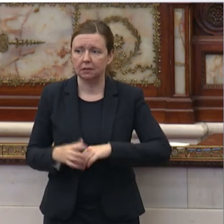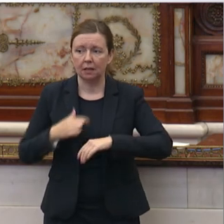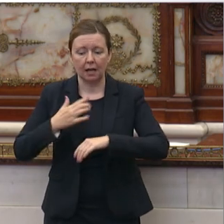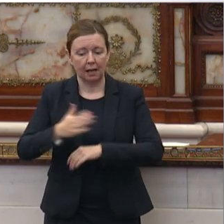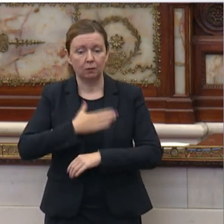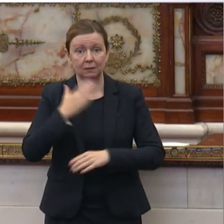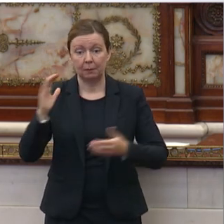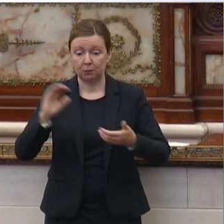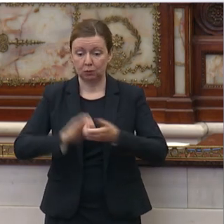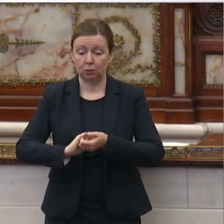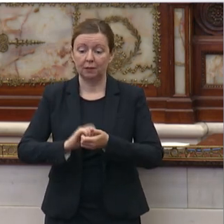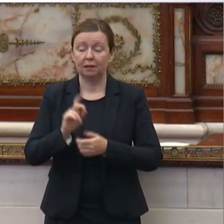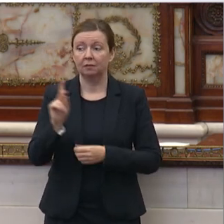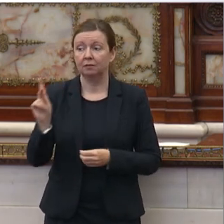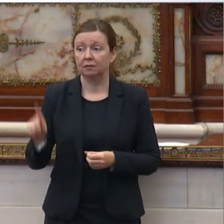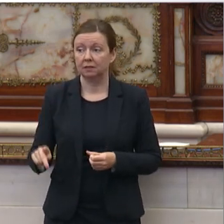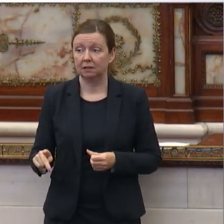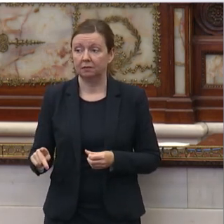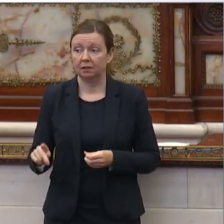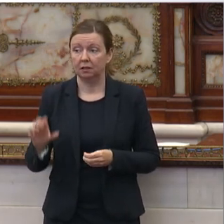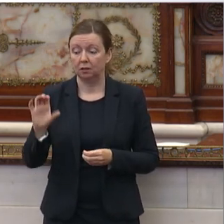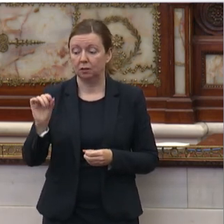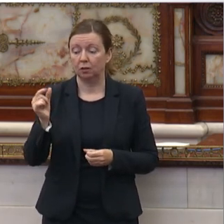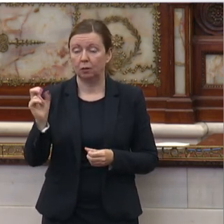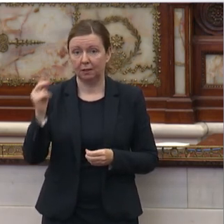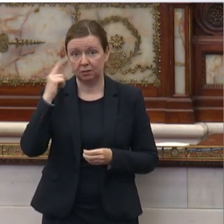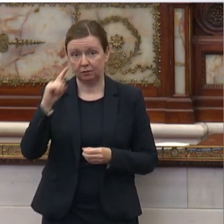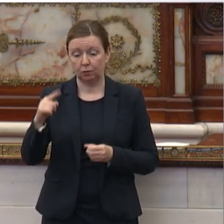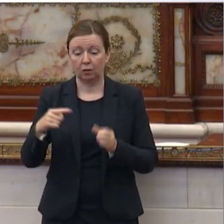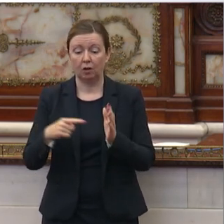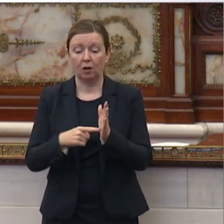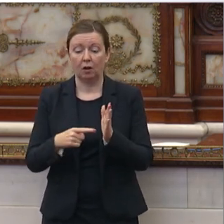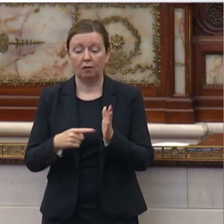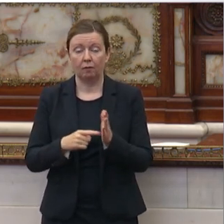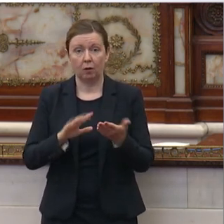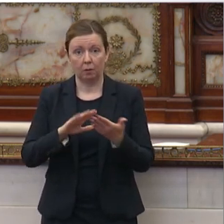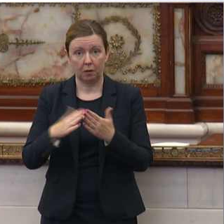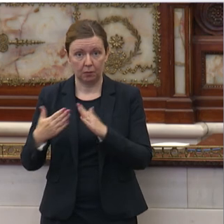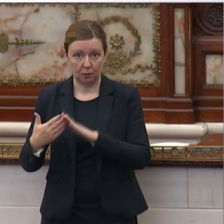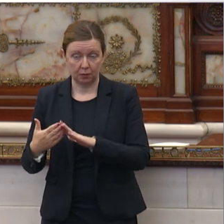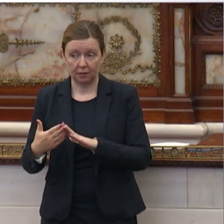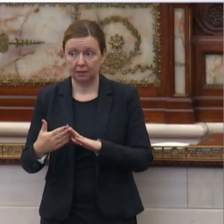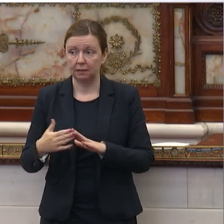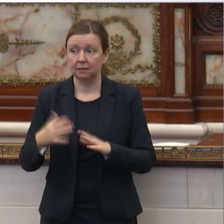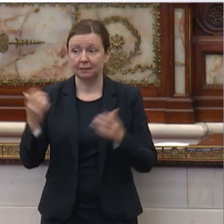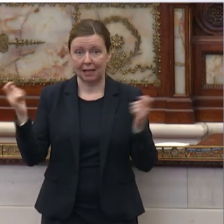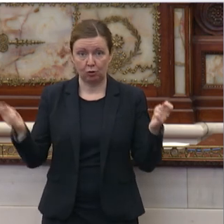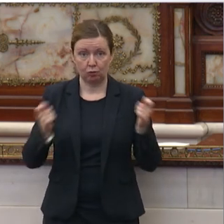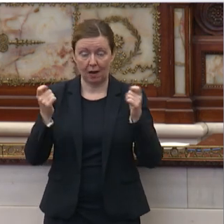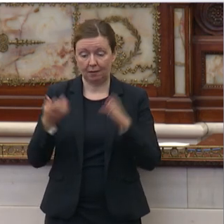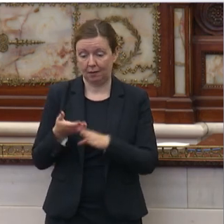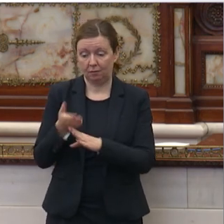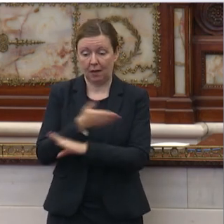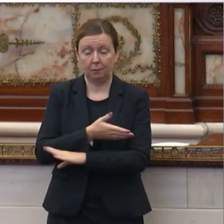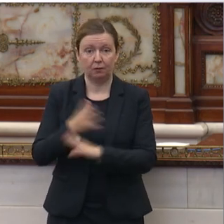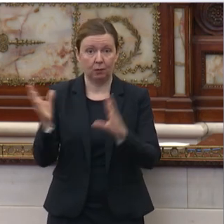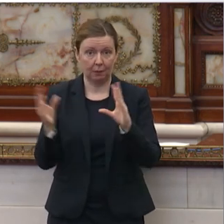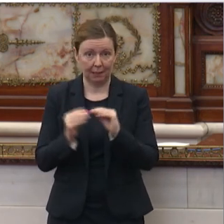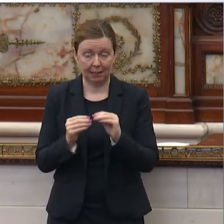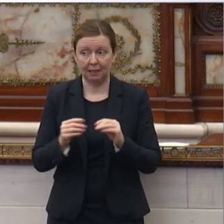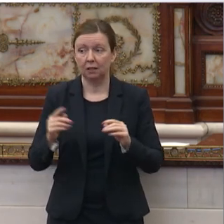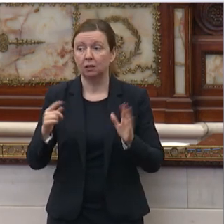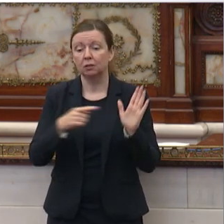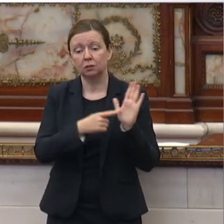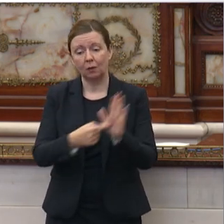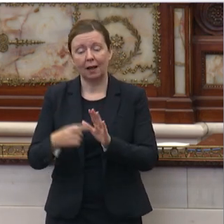to join the Philadelphia Coalition for Affordable Communities at a rally just before our council meeting to